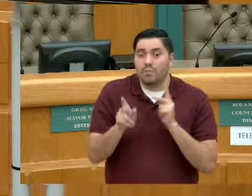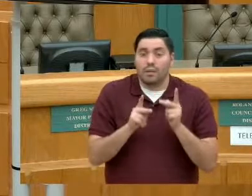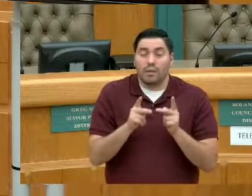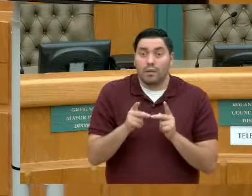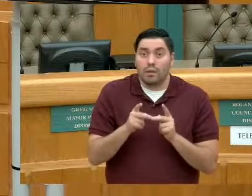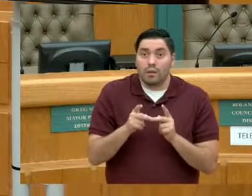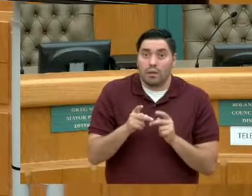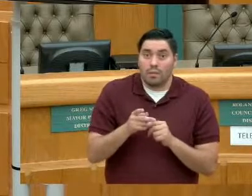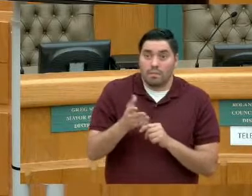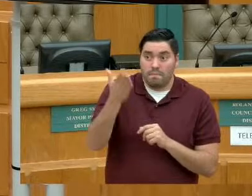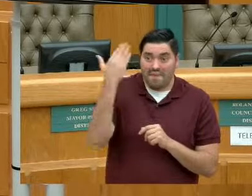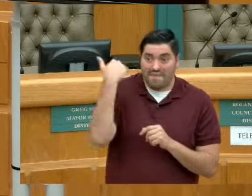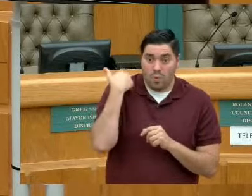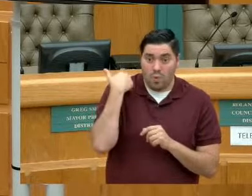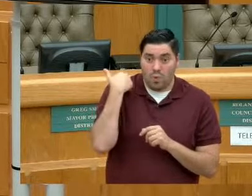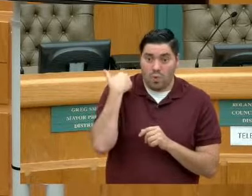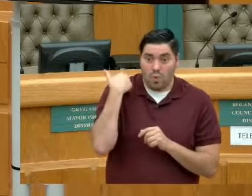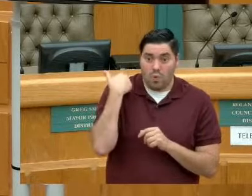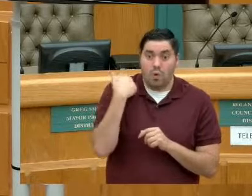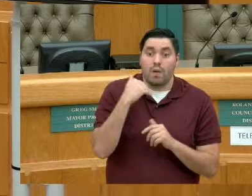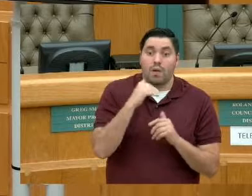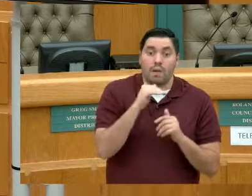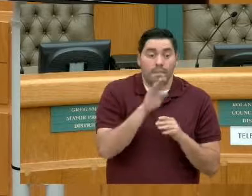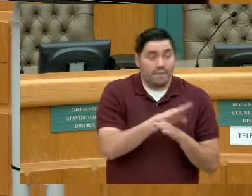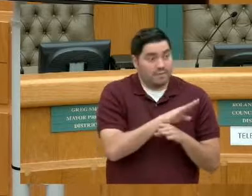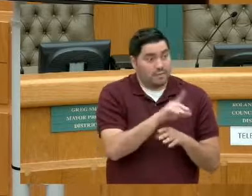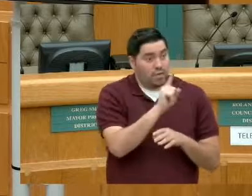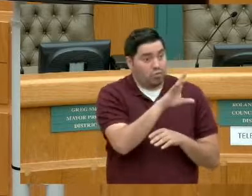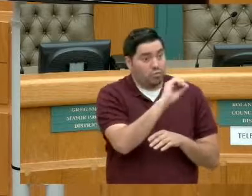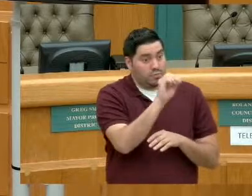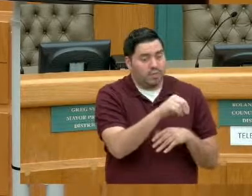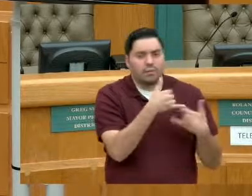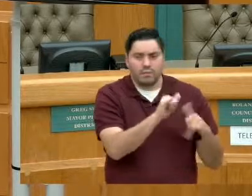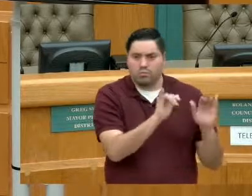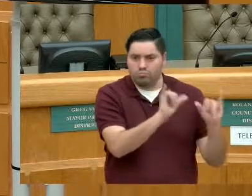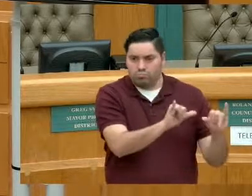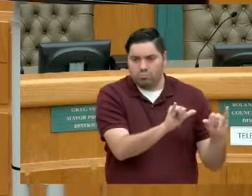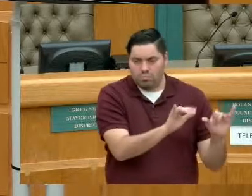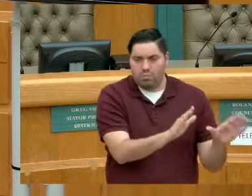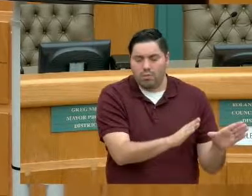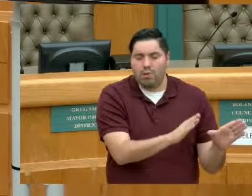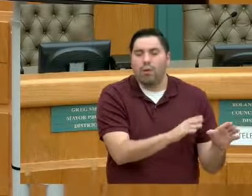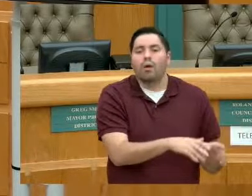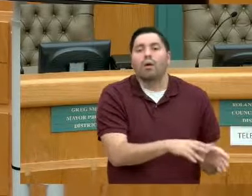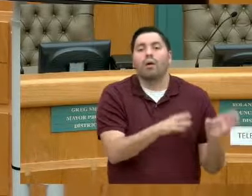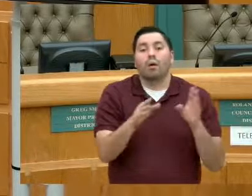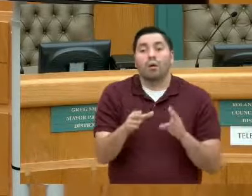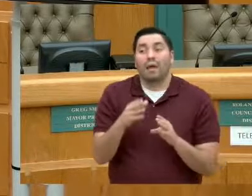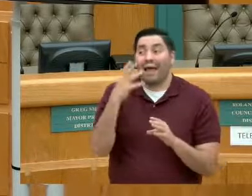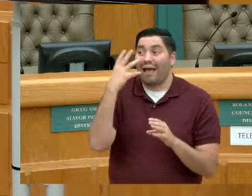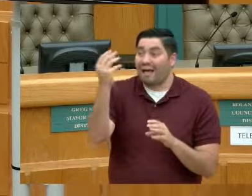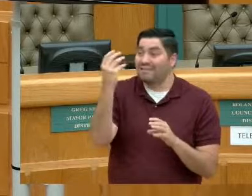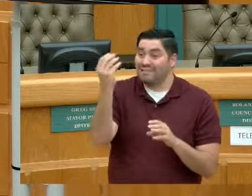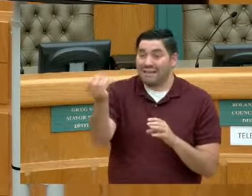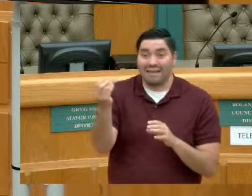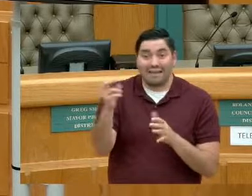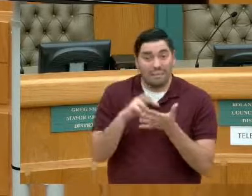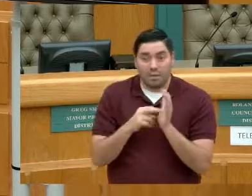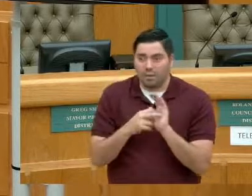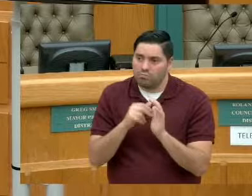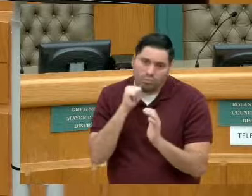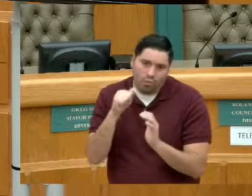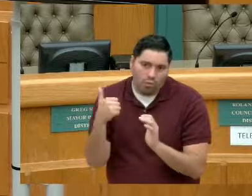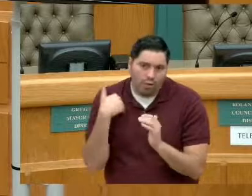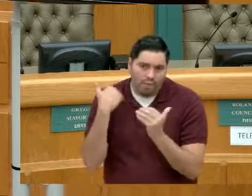previously have been able to operate at 100% capacity can continue to do so. And most outdoor areas are not subject to any